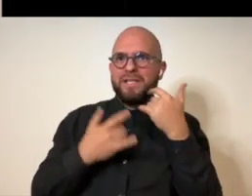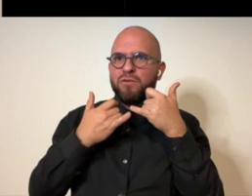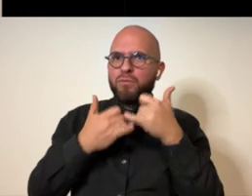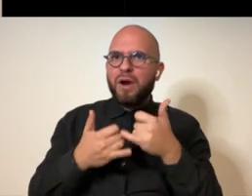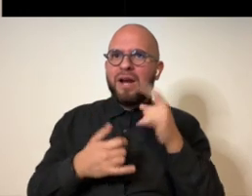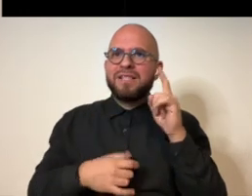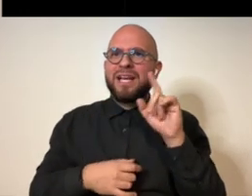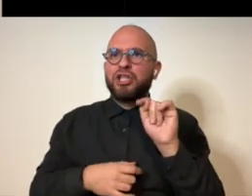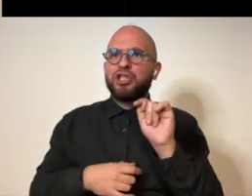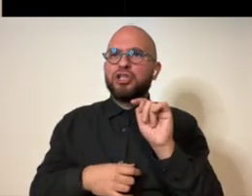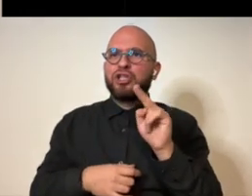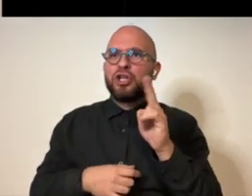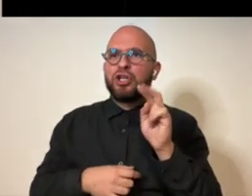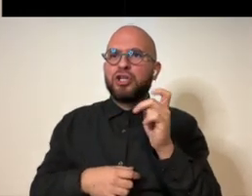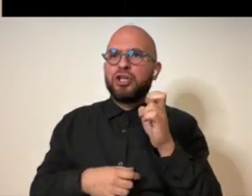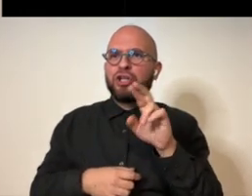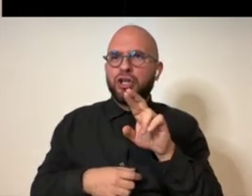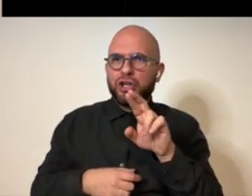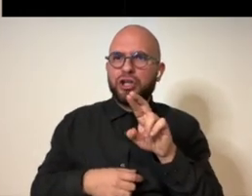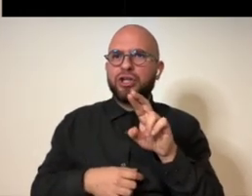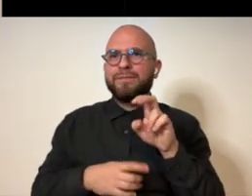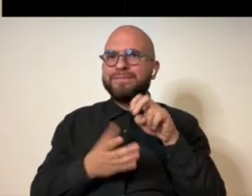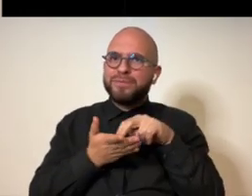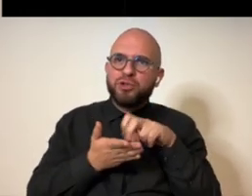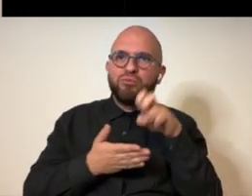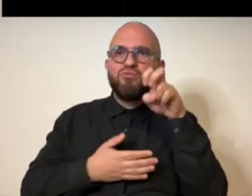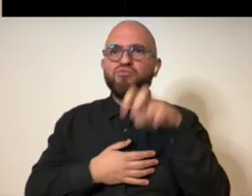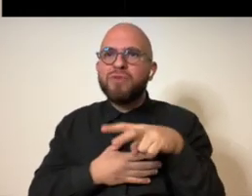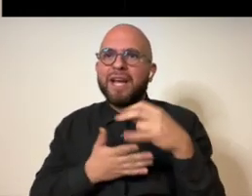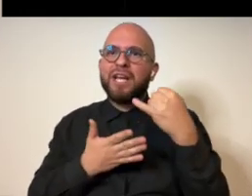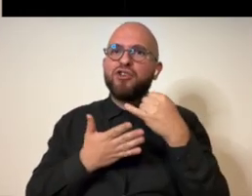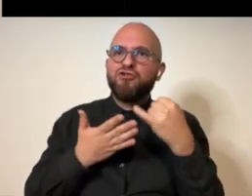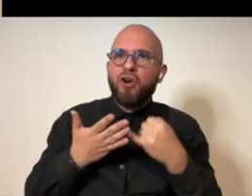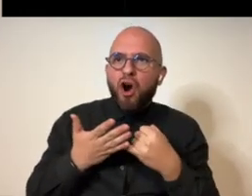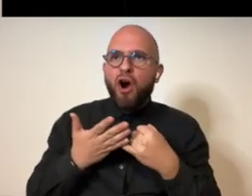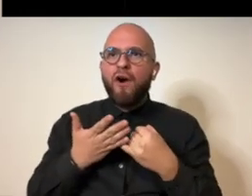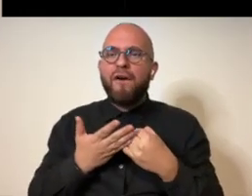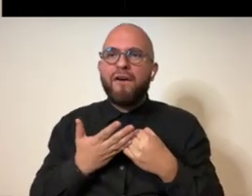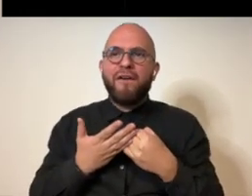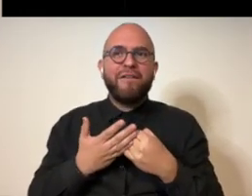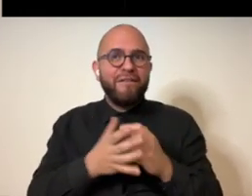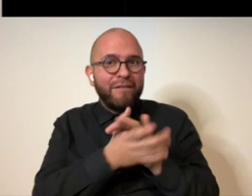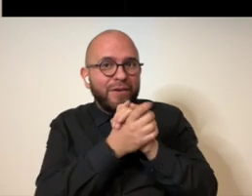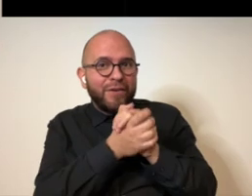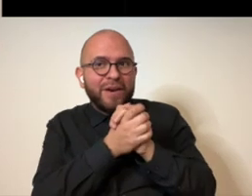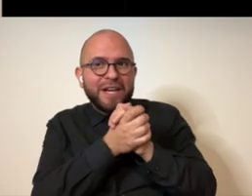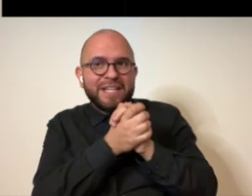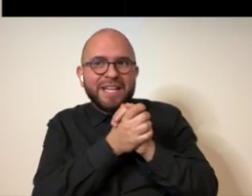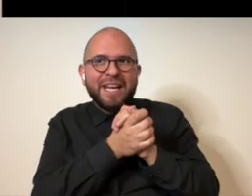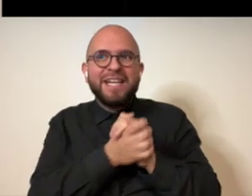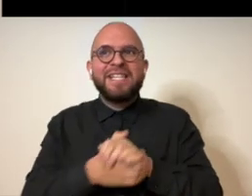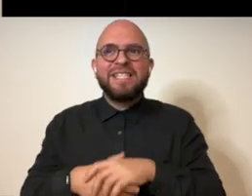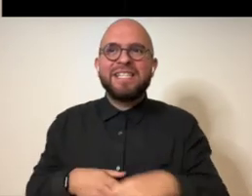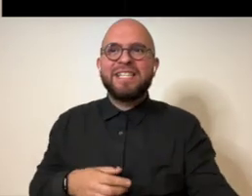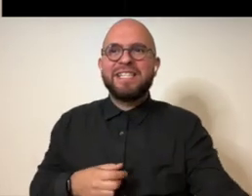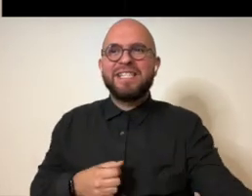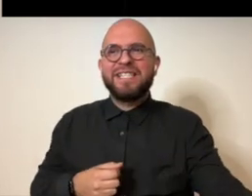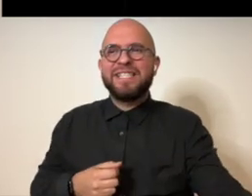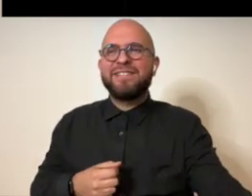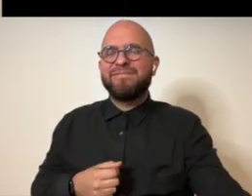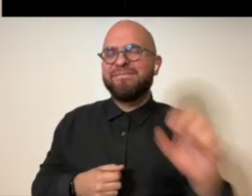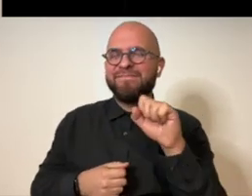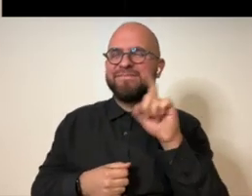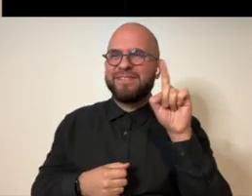York, and also won Best in Prize at the Turner Spring into Art show in Valdosta. So that